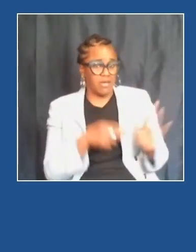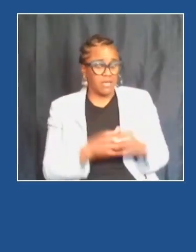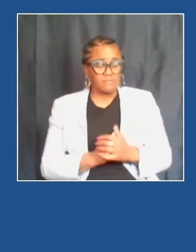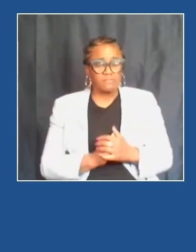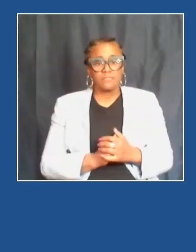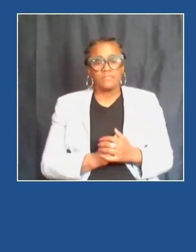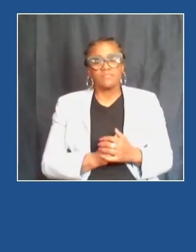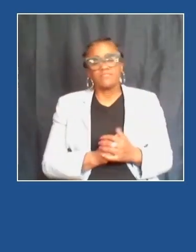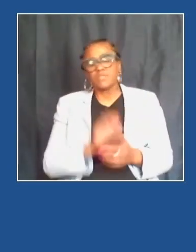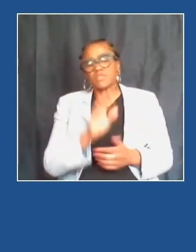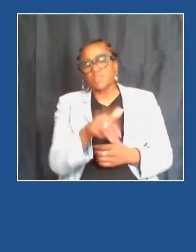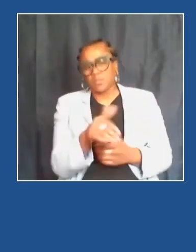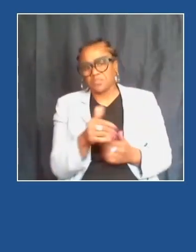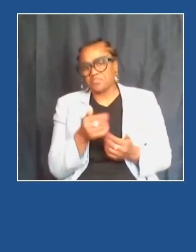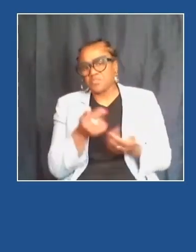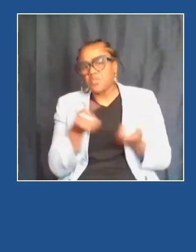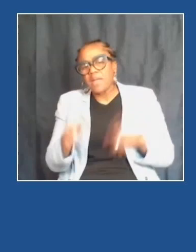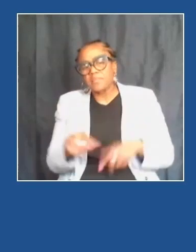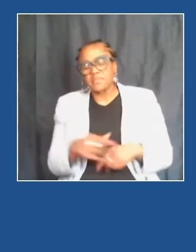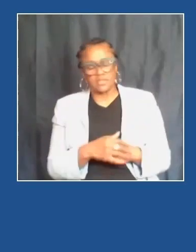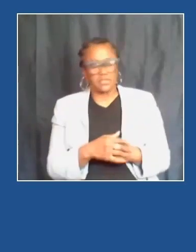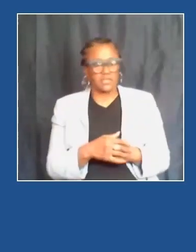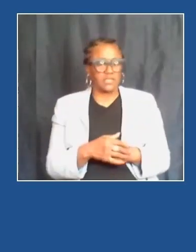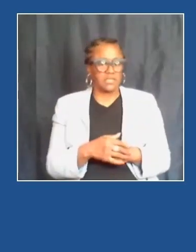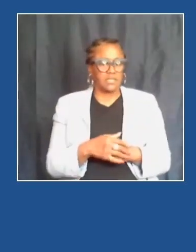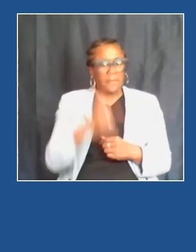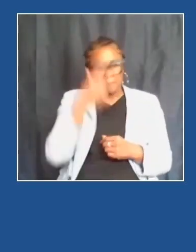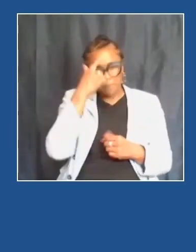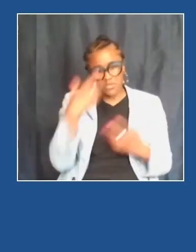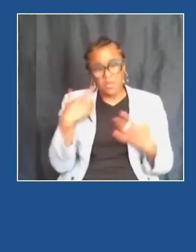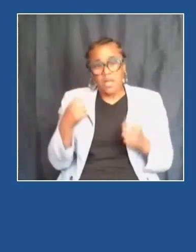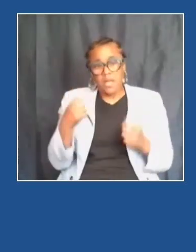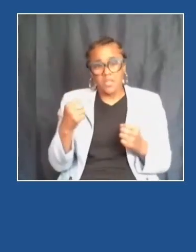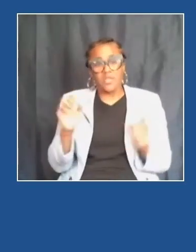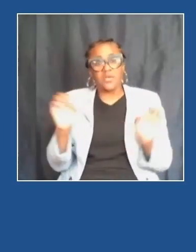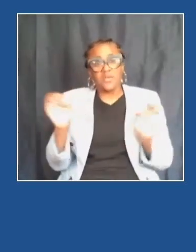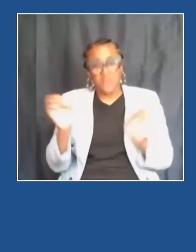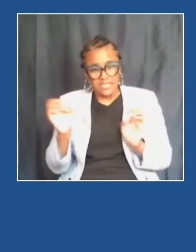Here's what happens. The mental health crisis up in the upper